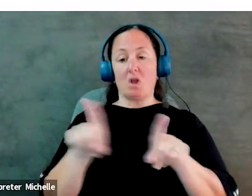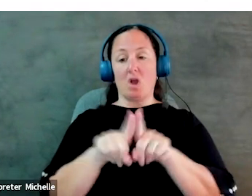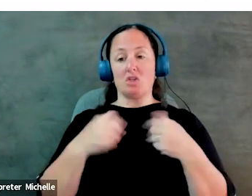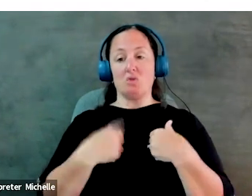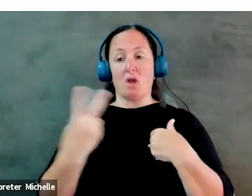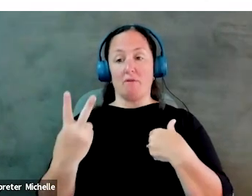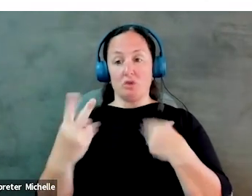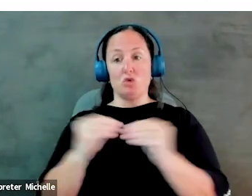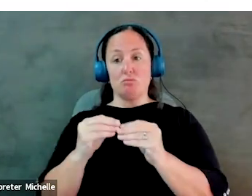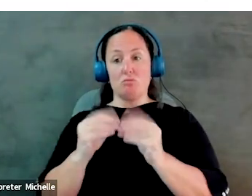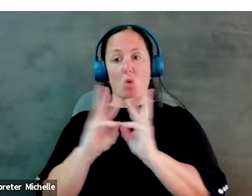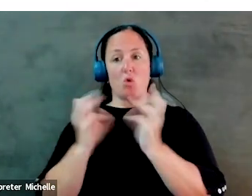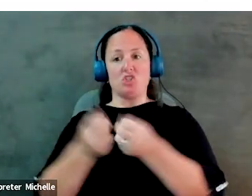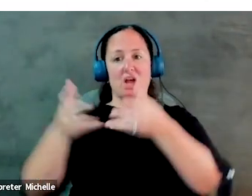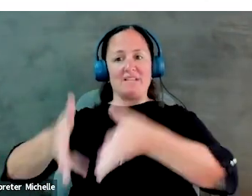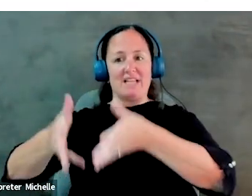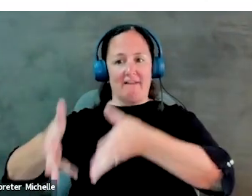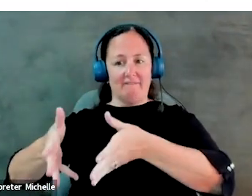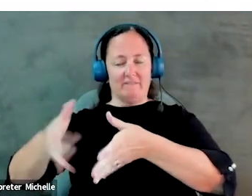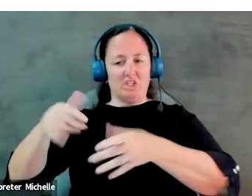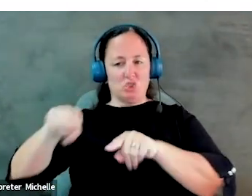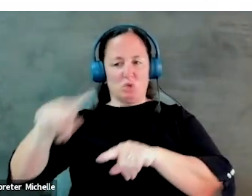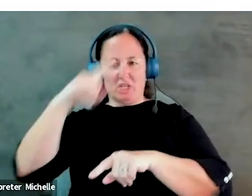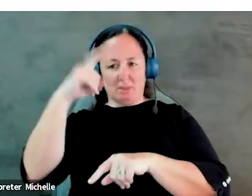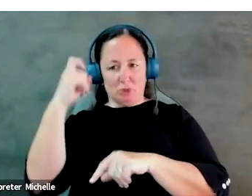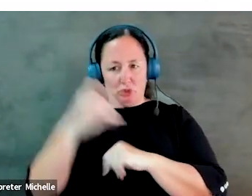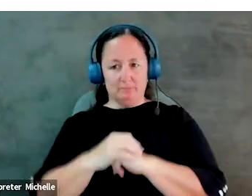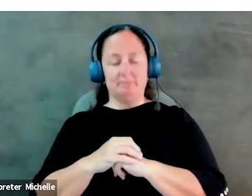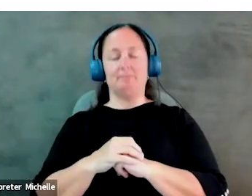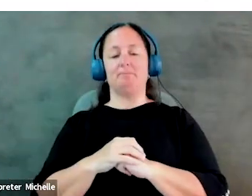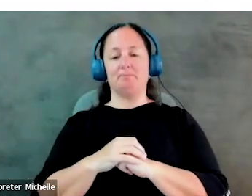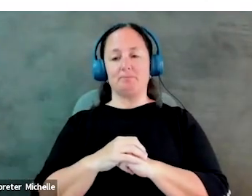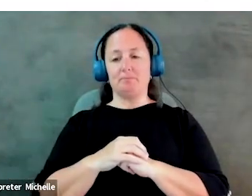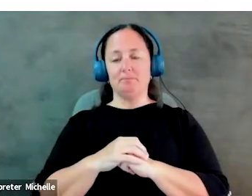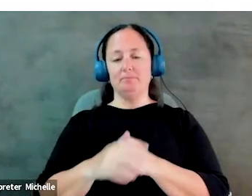Also, we have two more seminars left in this summer seminar series.